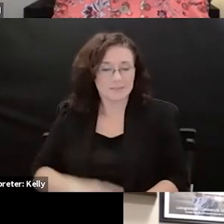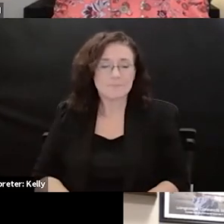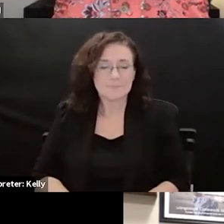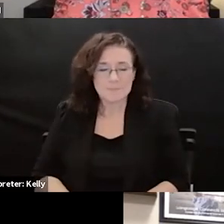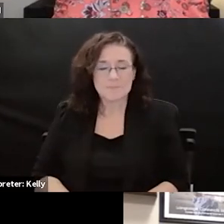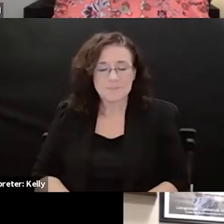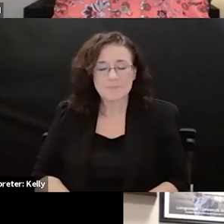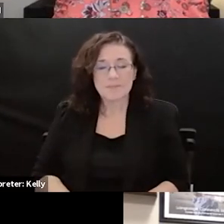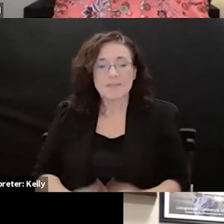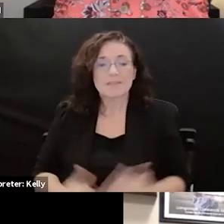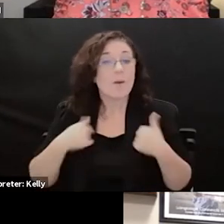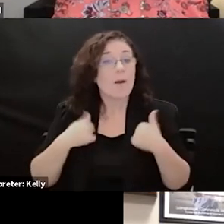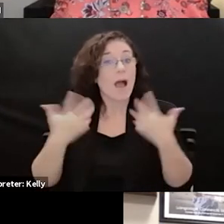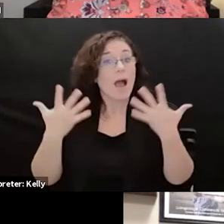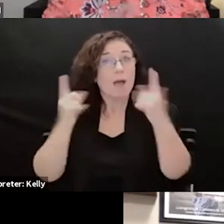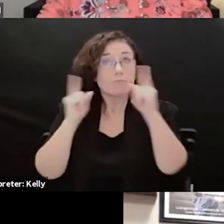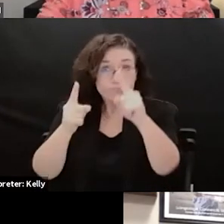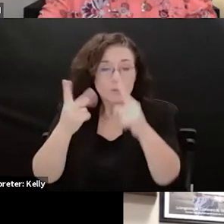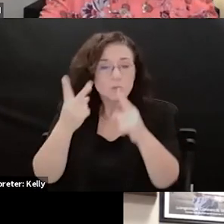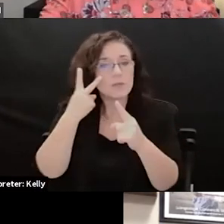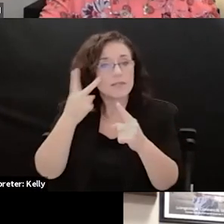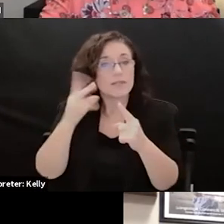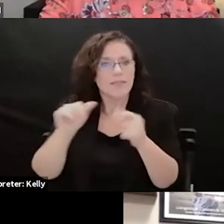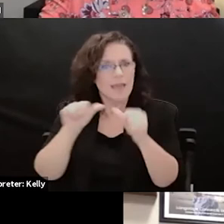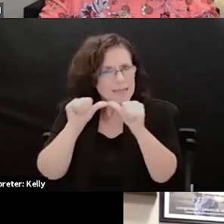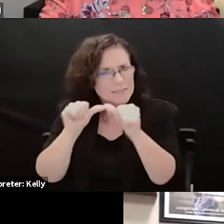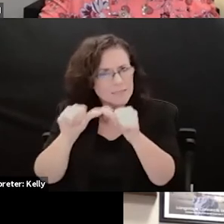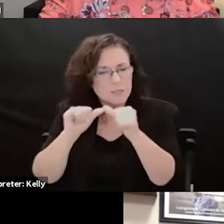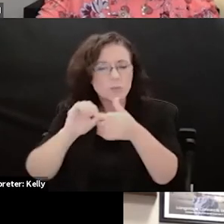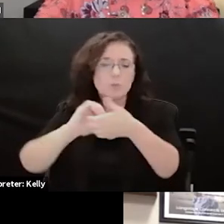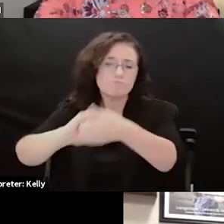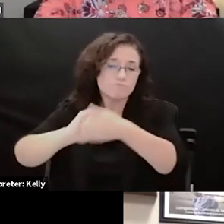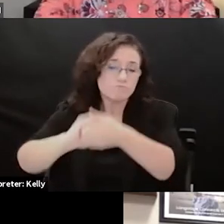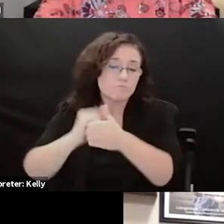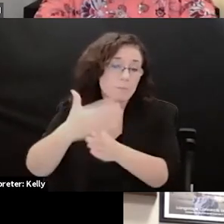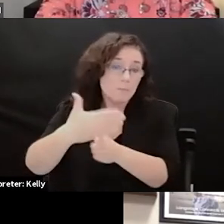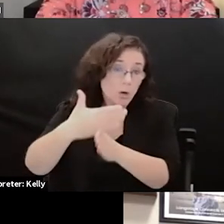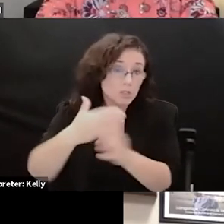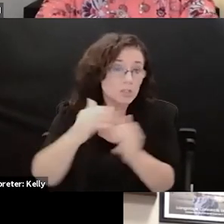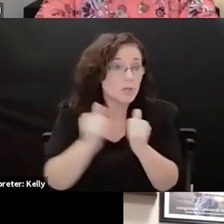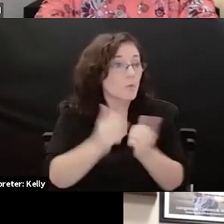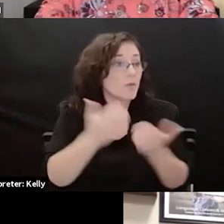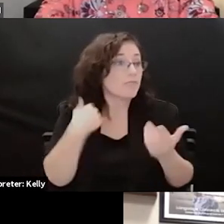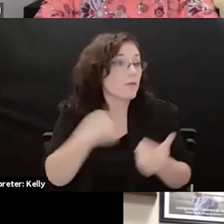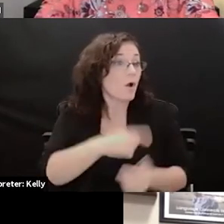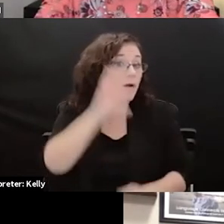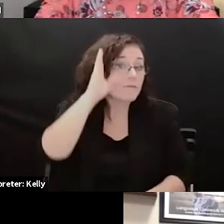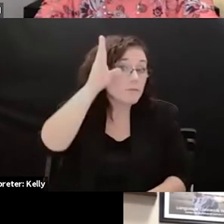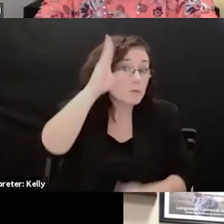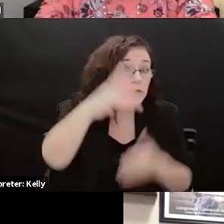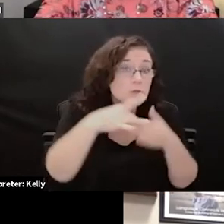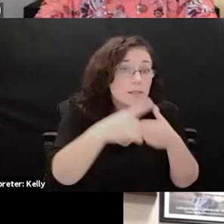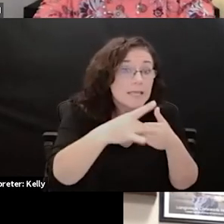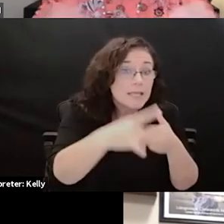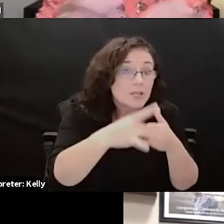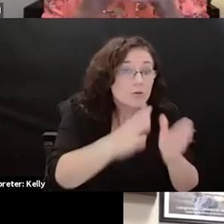partnership with our um you know future leaders with our